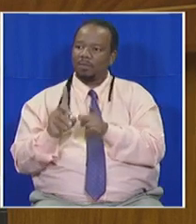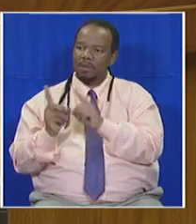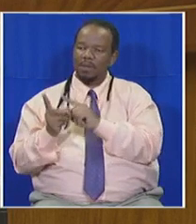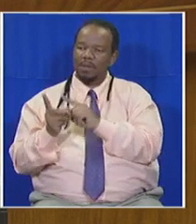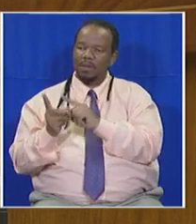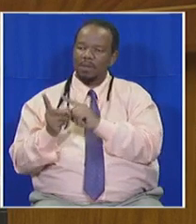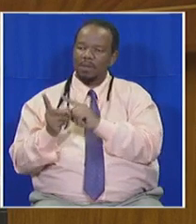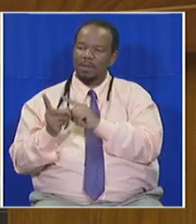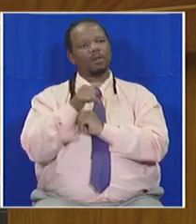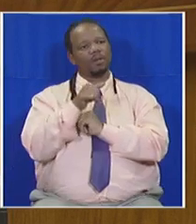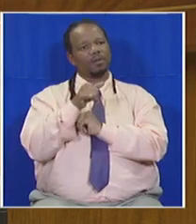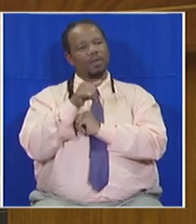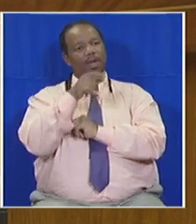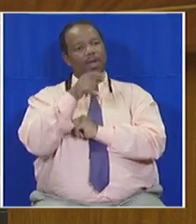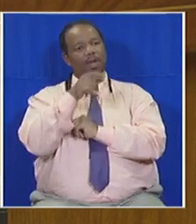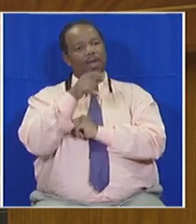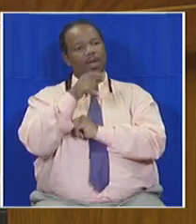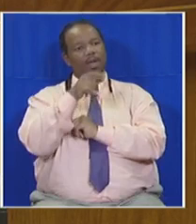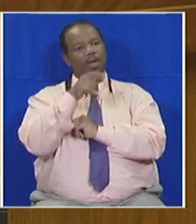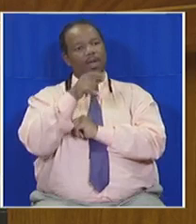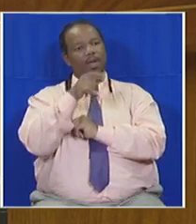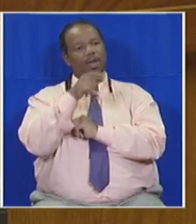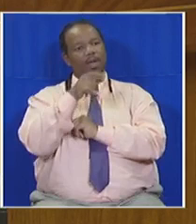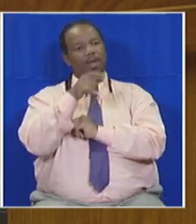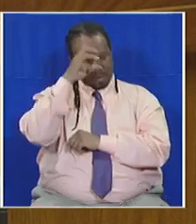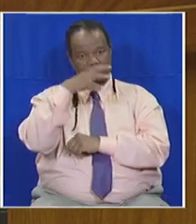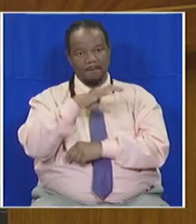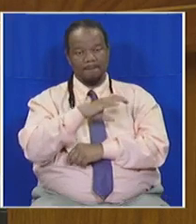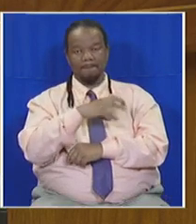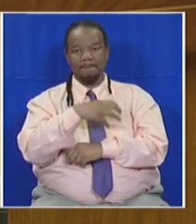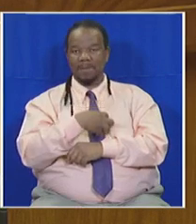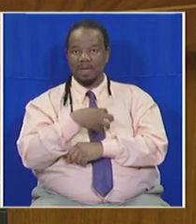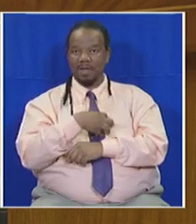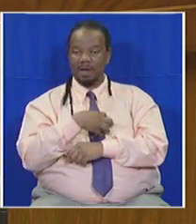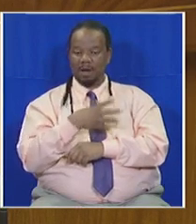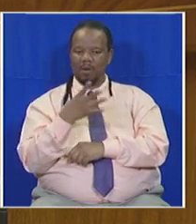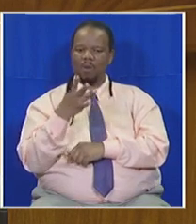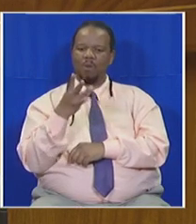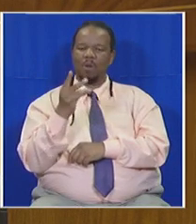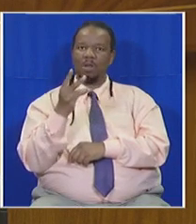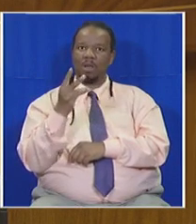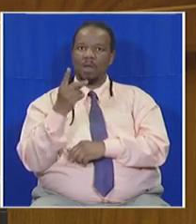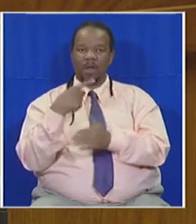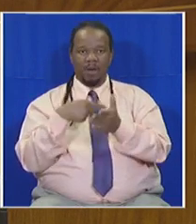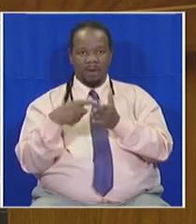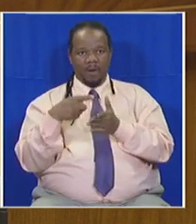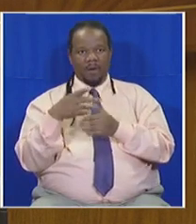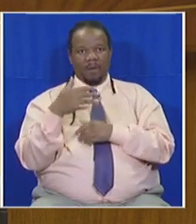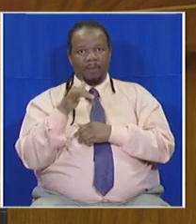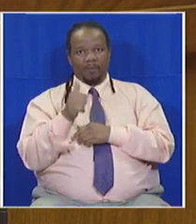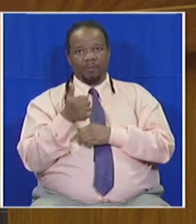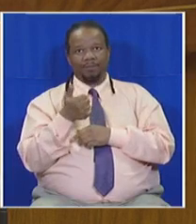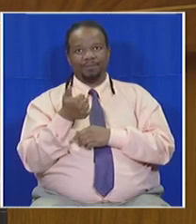The Nelson Mandela Bay mayor, Atul Trollip, on Wednesday this week, removed Mr.